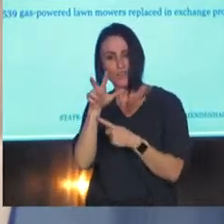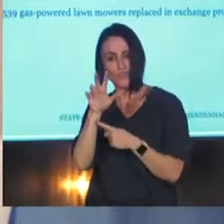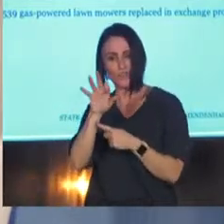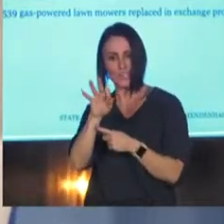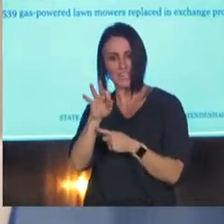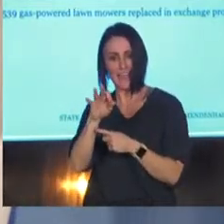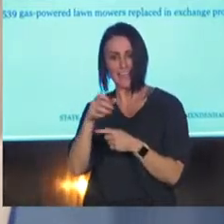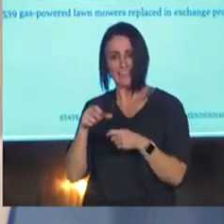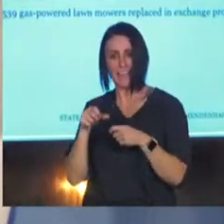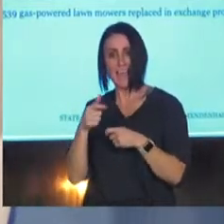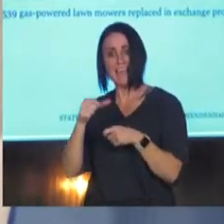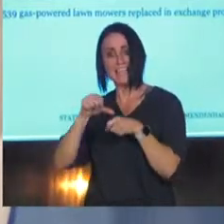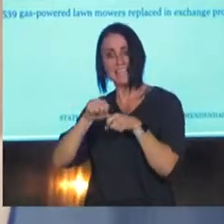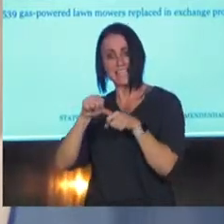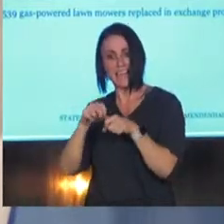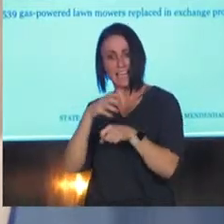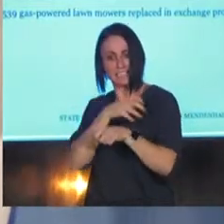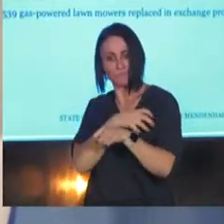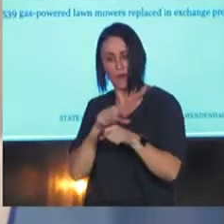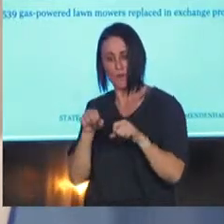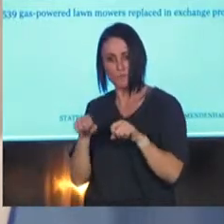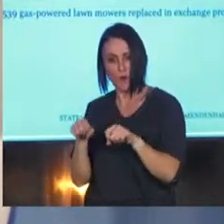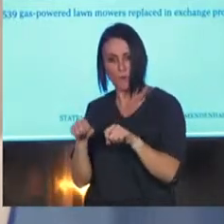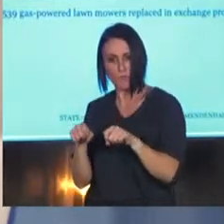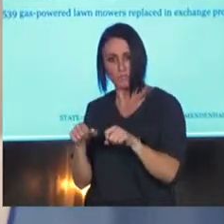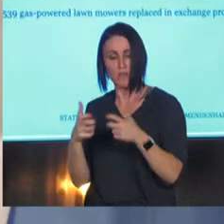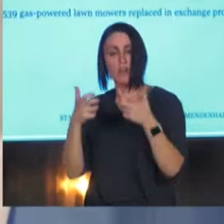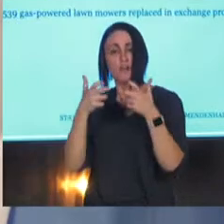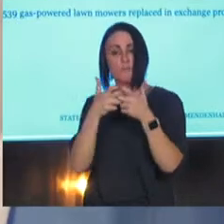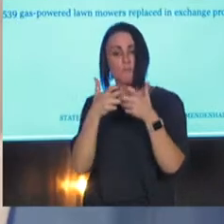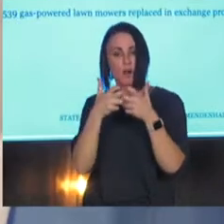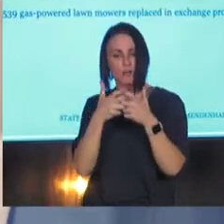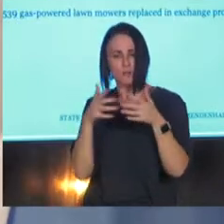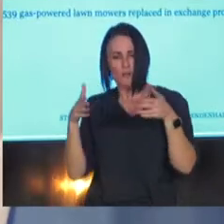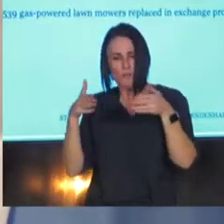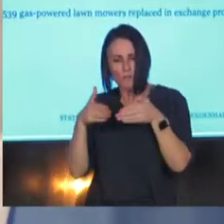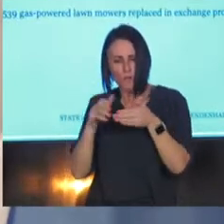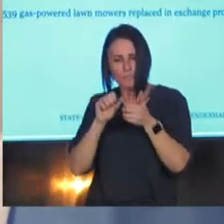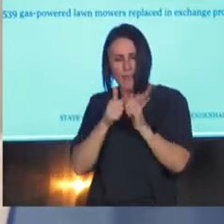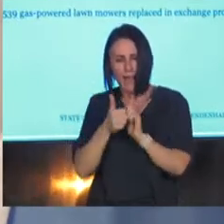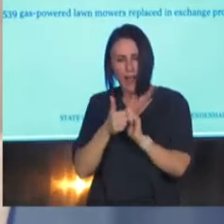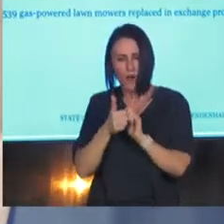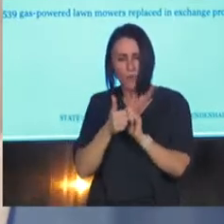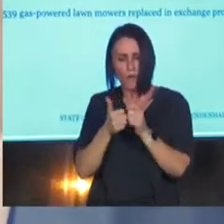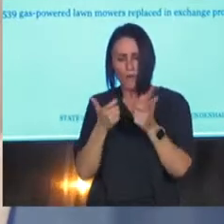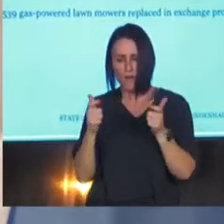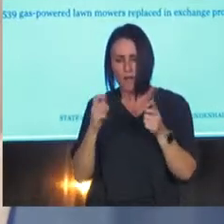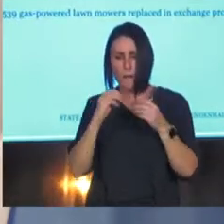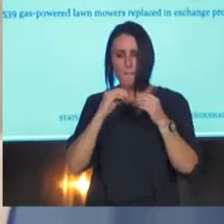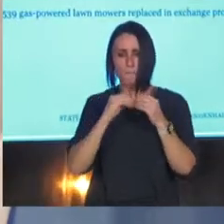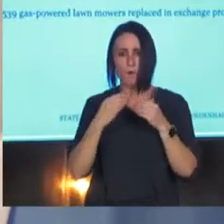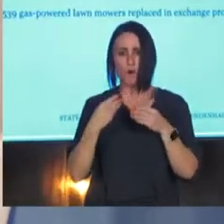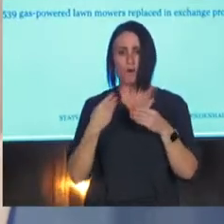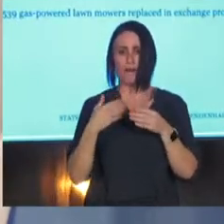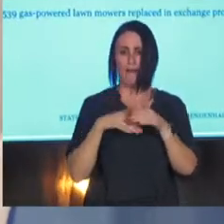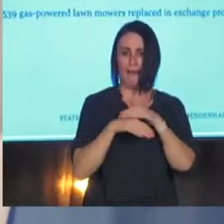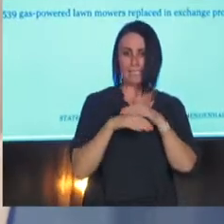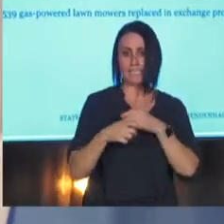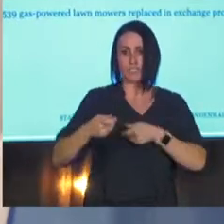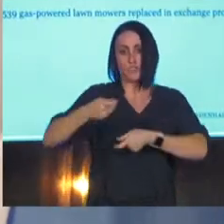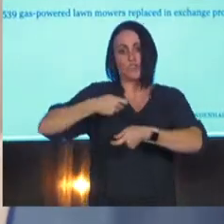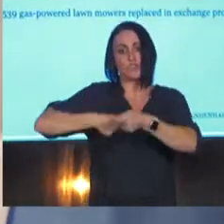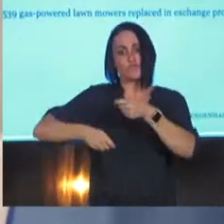539 gas-powered mowers in the city. We partnered, and we focused on a way to expand access to our state's trade-in